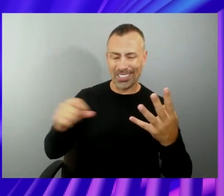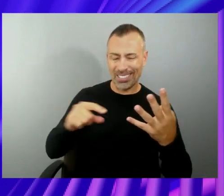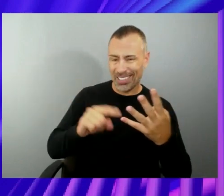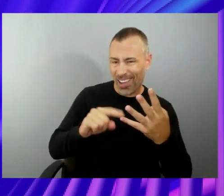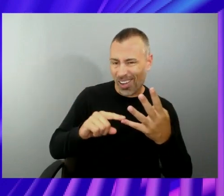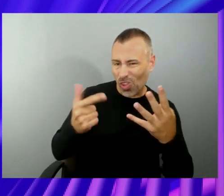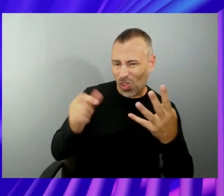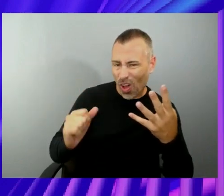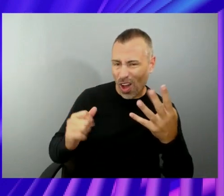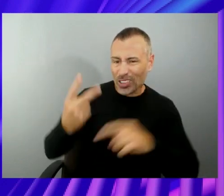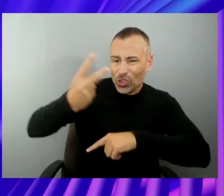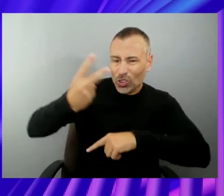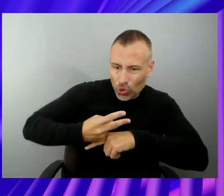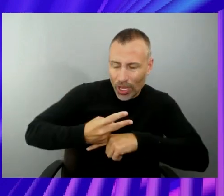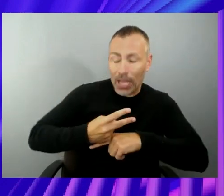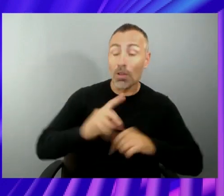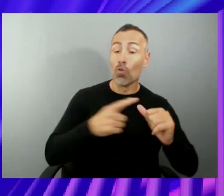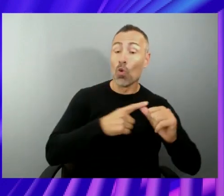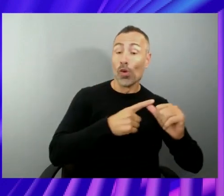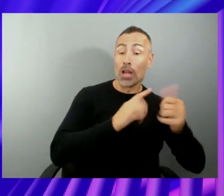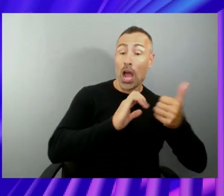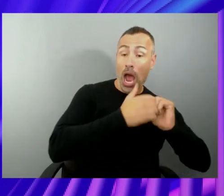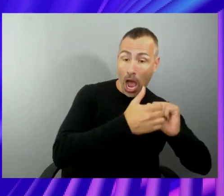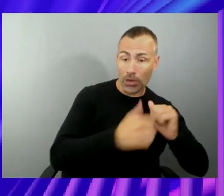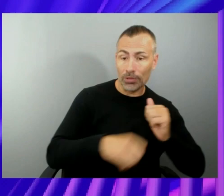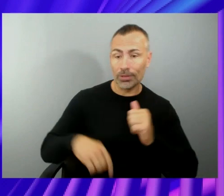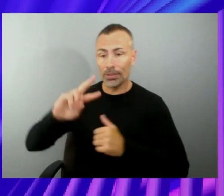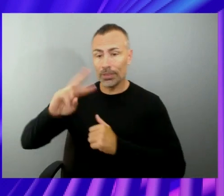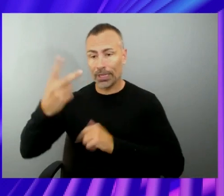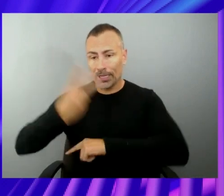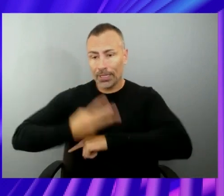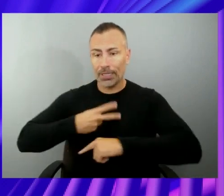and how to analyze them. We got such